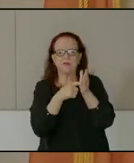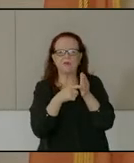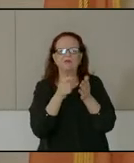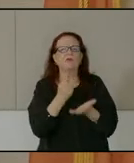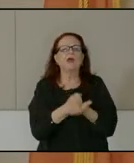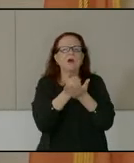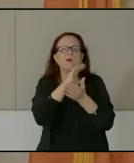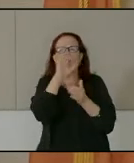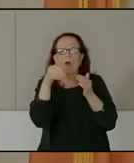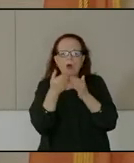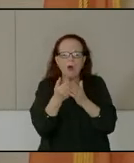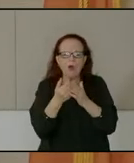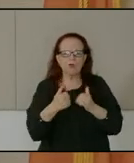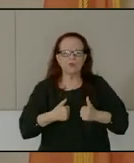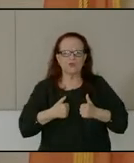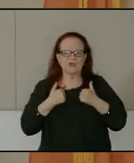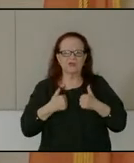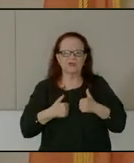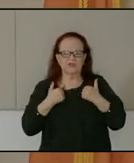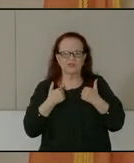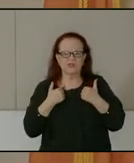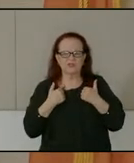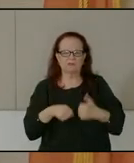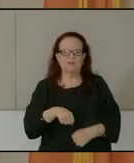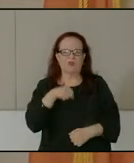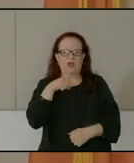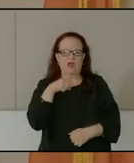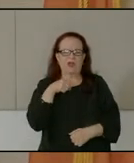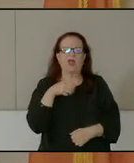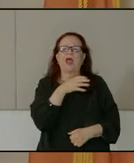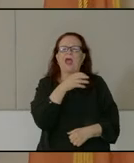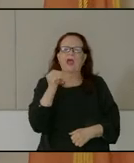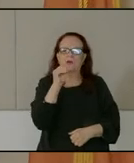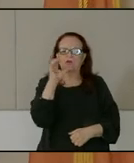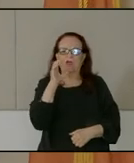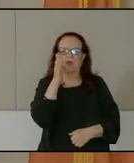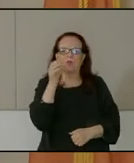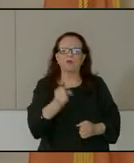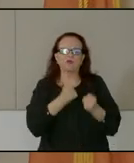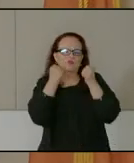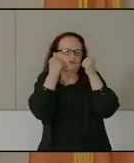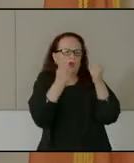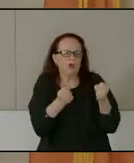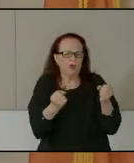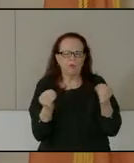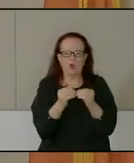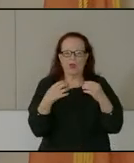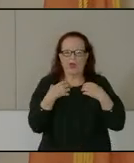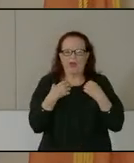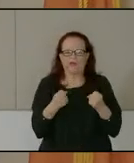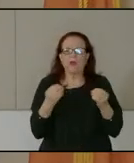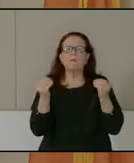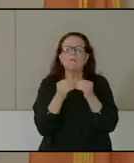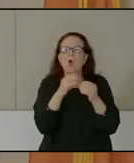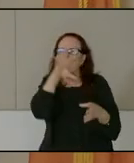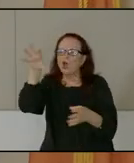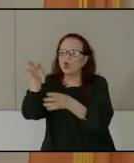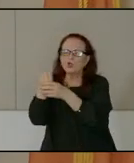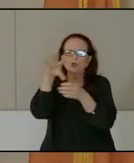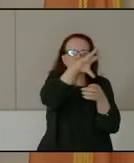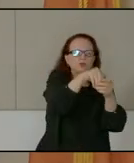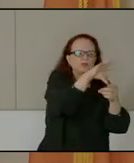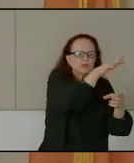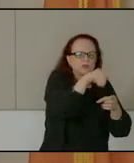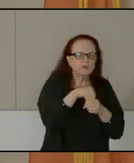residents thrive and make Orange County stronger, healthier, and more inclusive. Our next steps